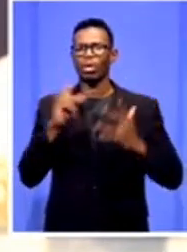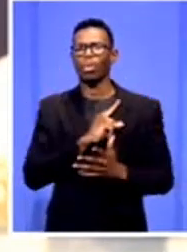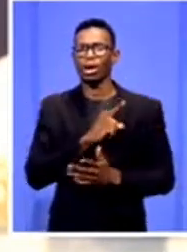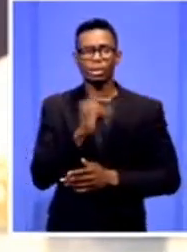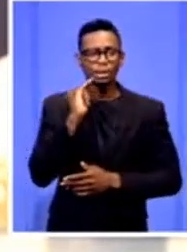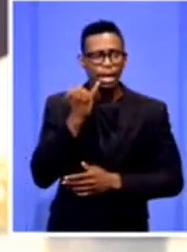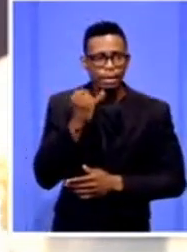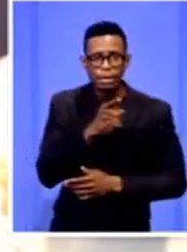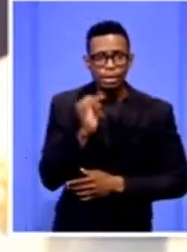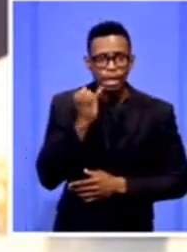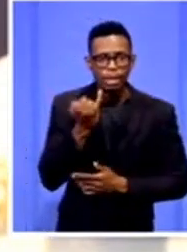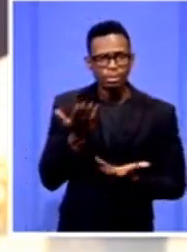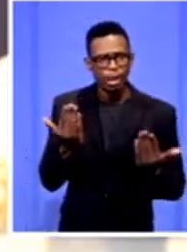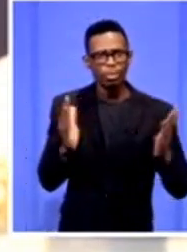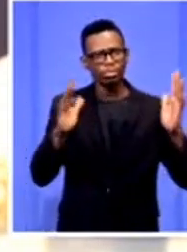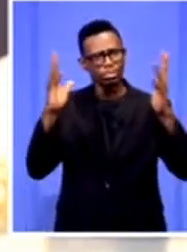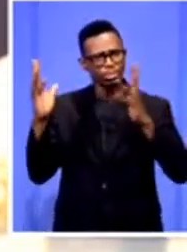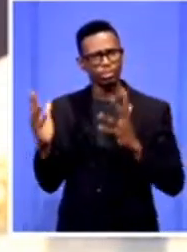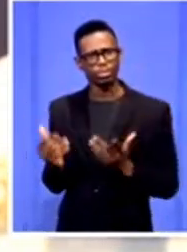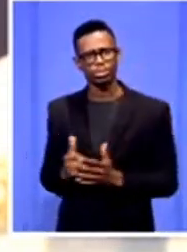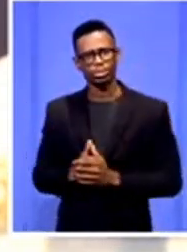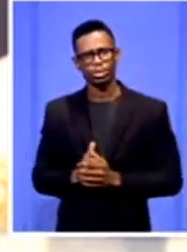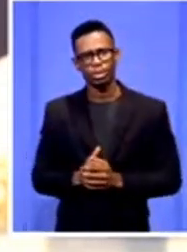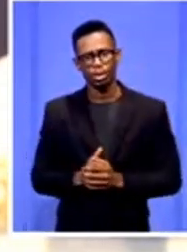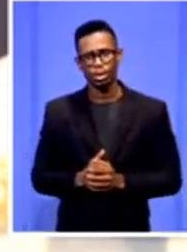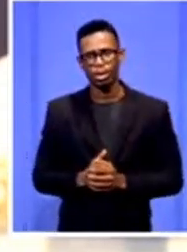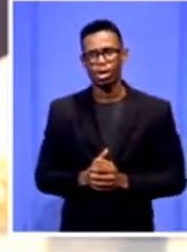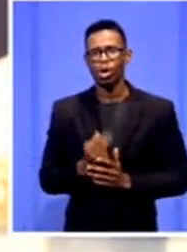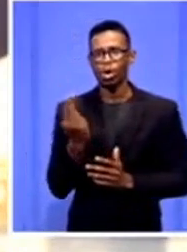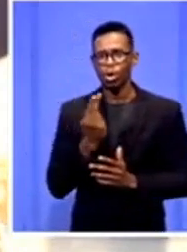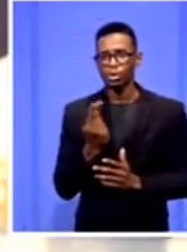And now, I'm going to show you how to get a little bit of a